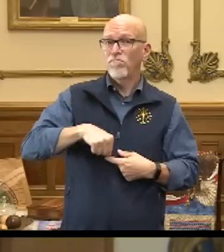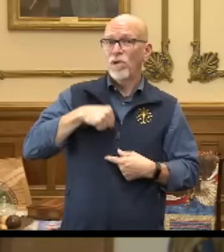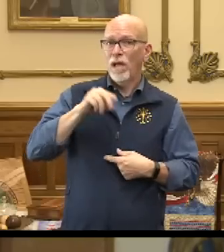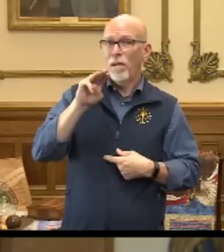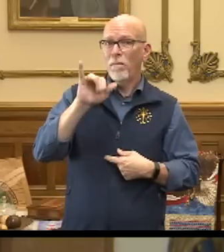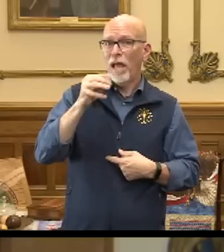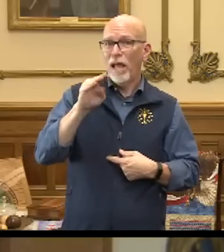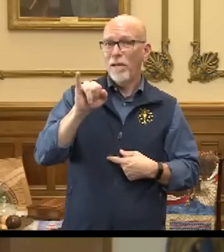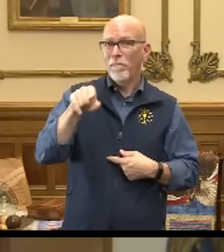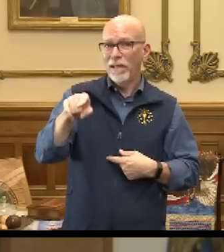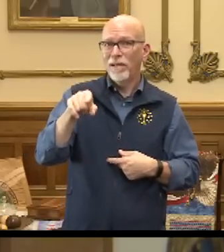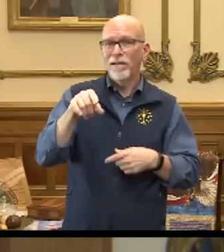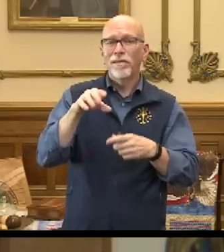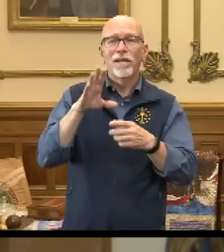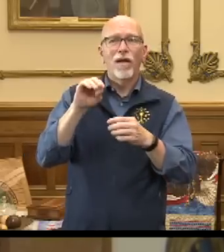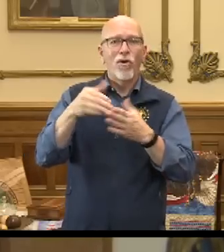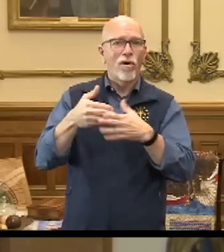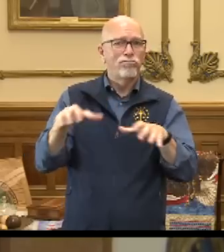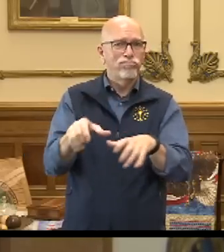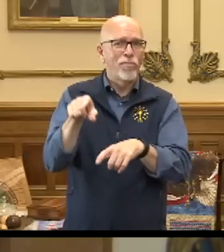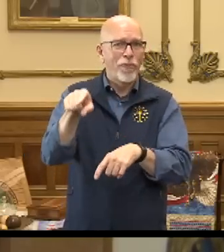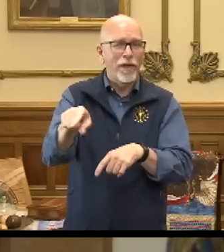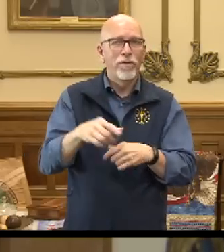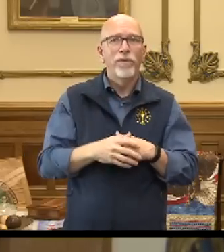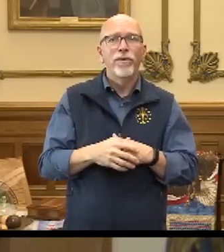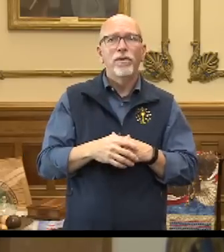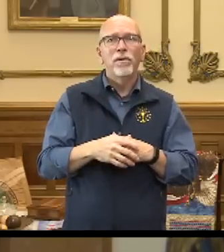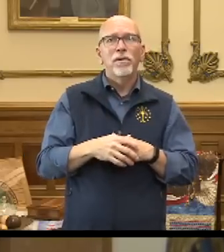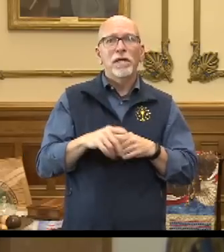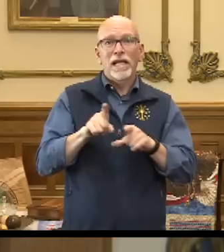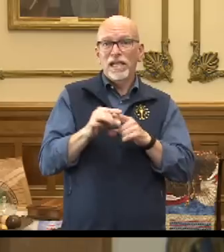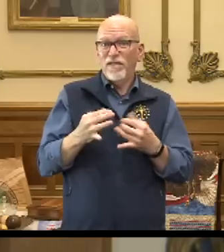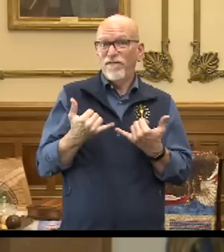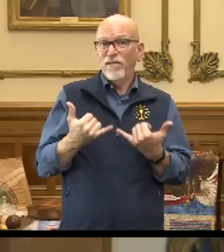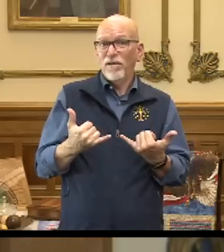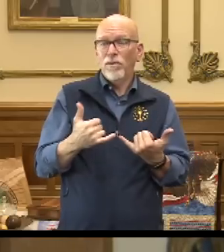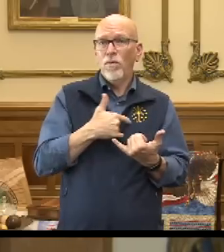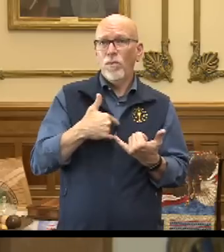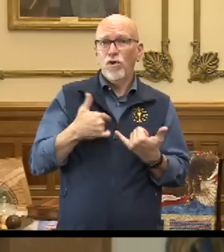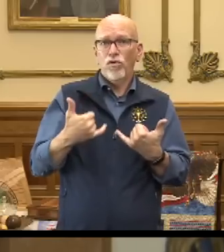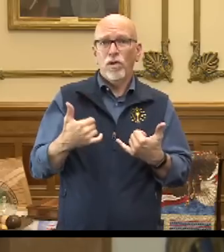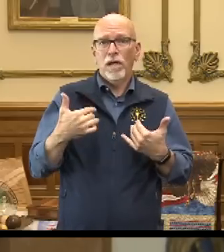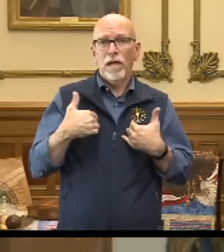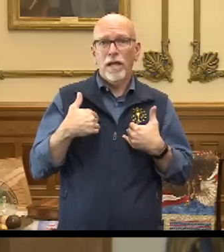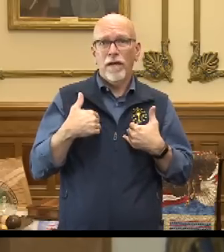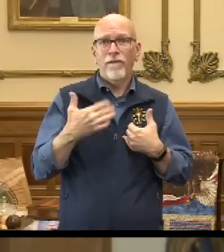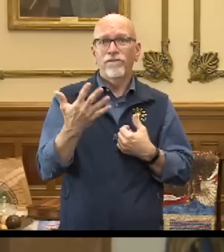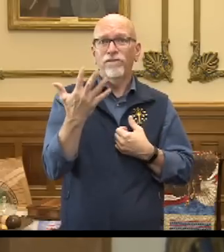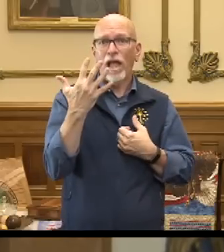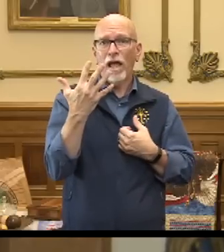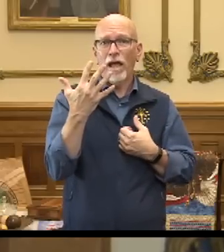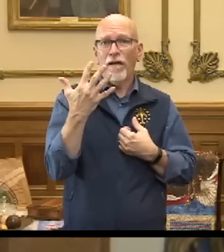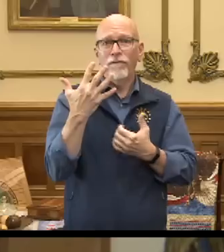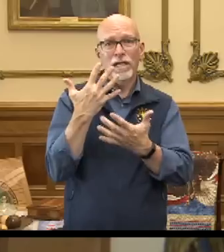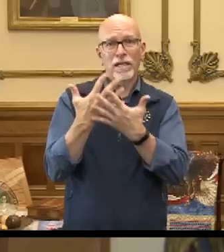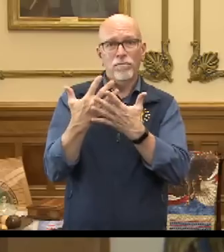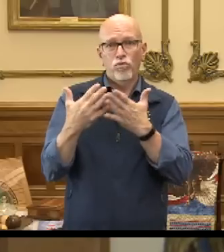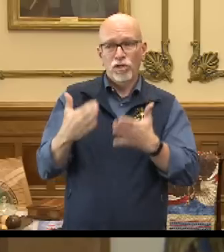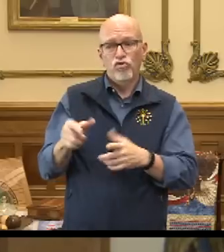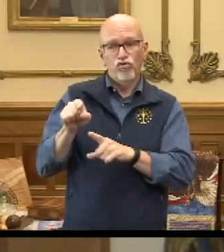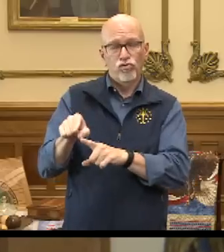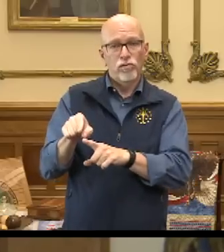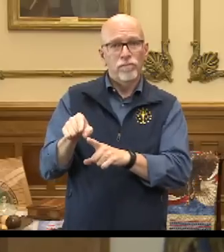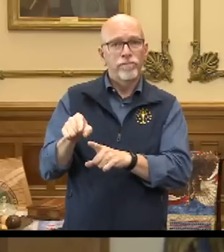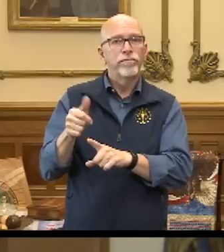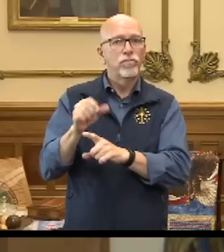Miami and all the work that's being done there. As of this moment, we currently have 5 incarcerated individuals that